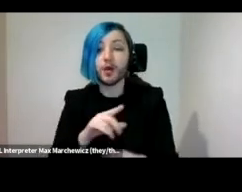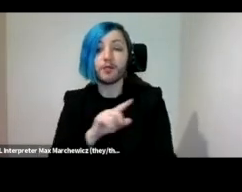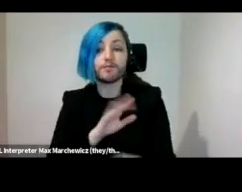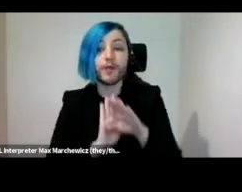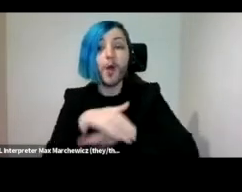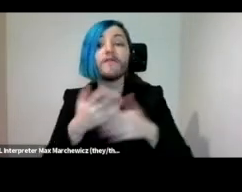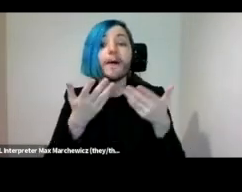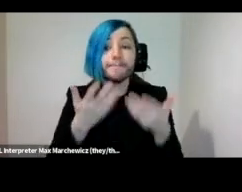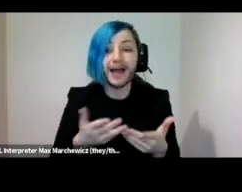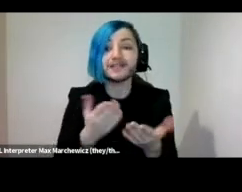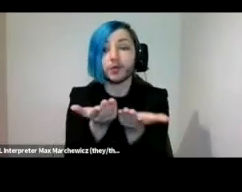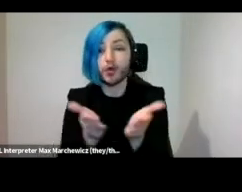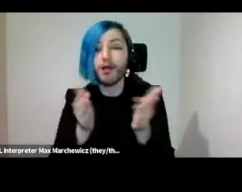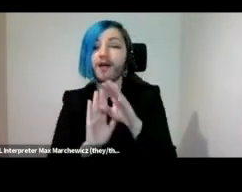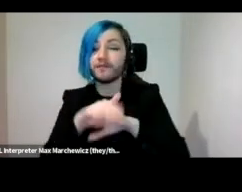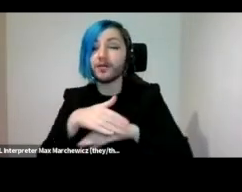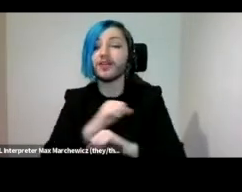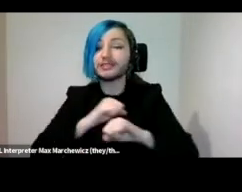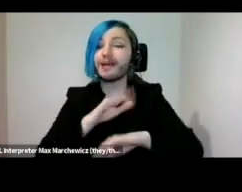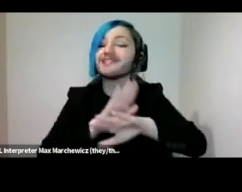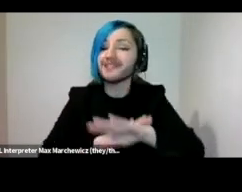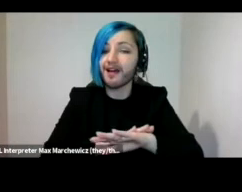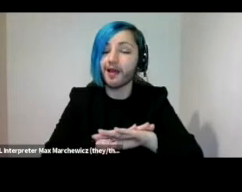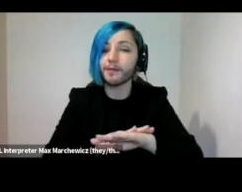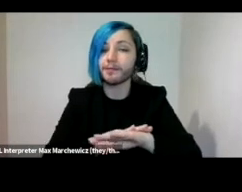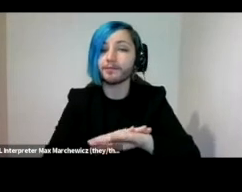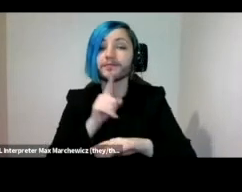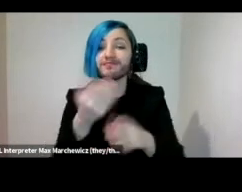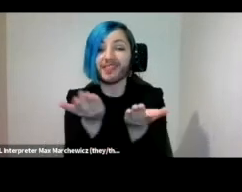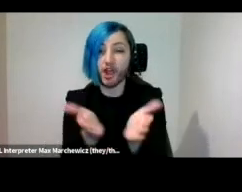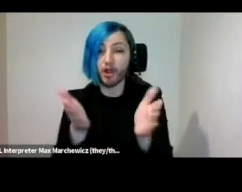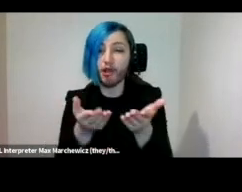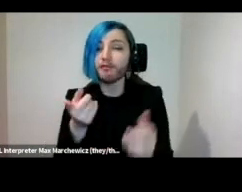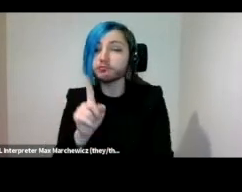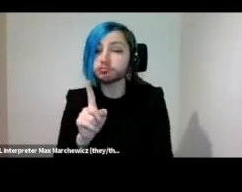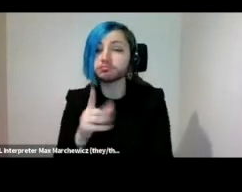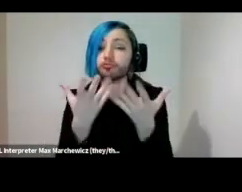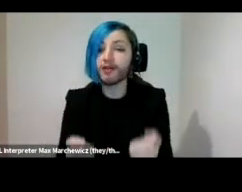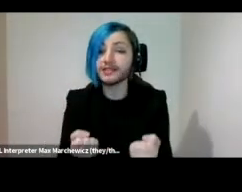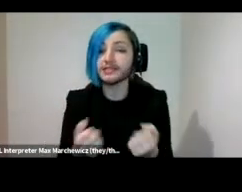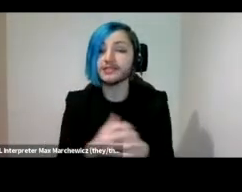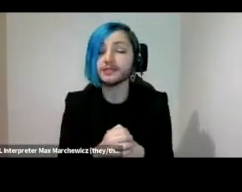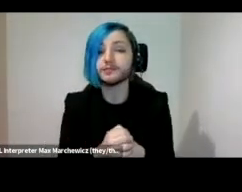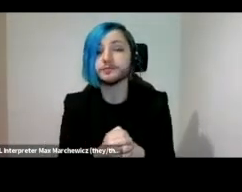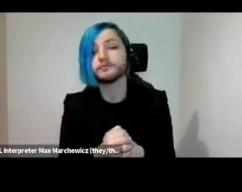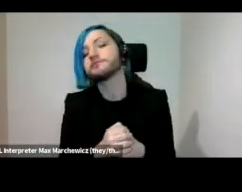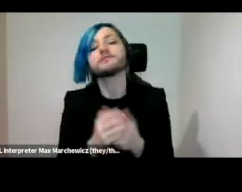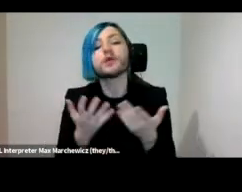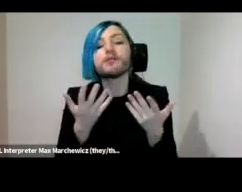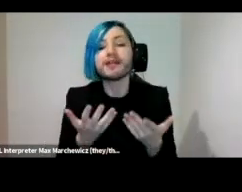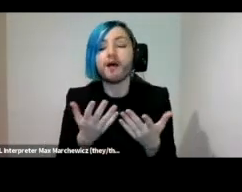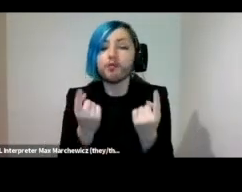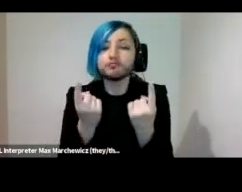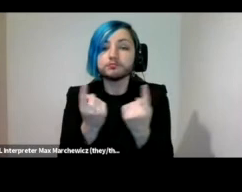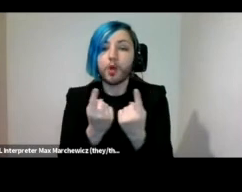in space-time, that curvature is gravity. You can imagine now if our objects move, if